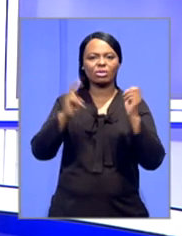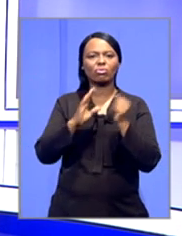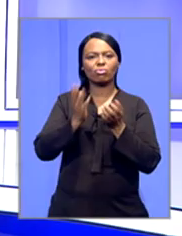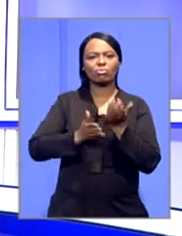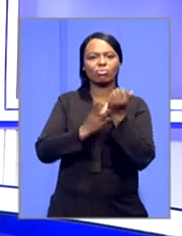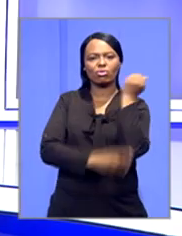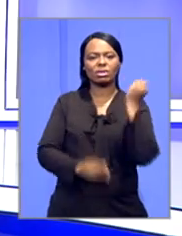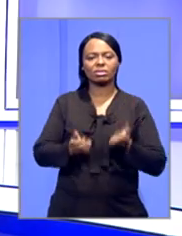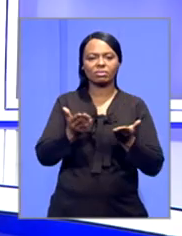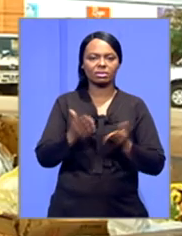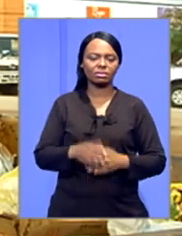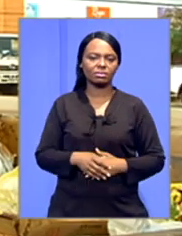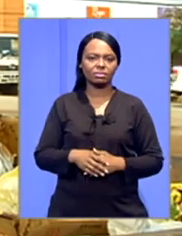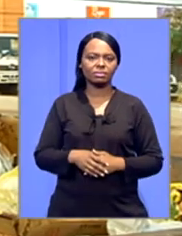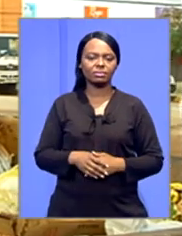e fetileng.